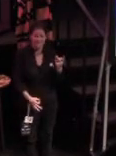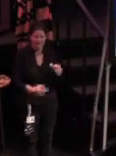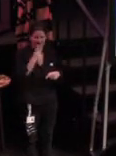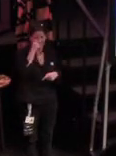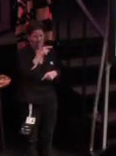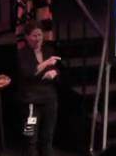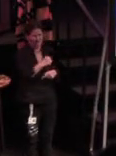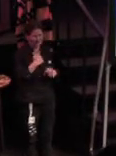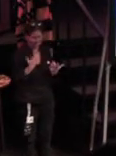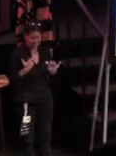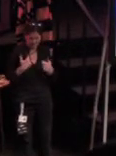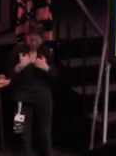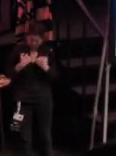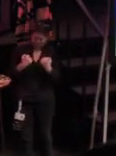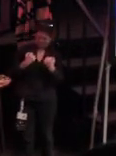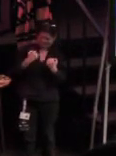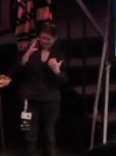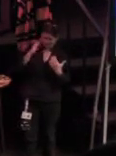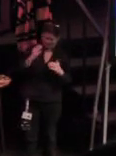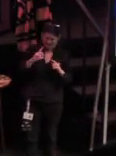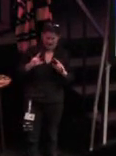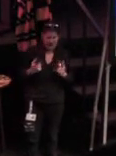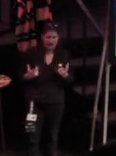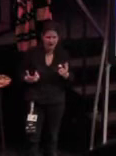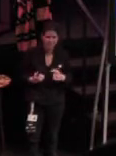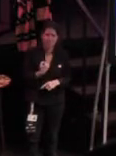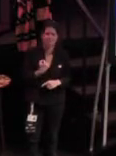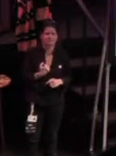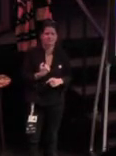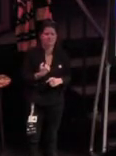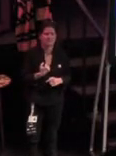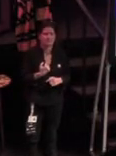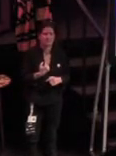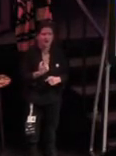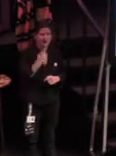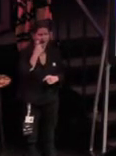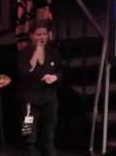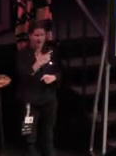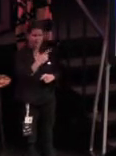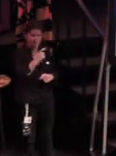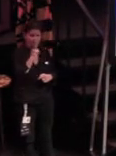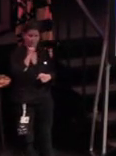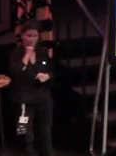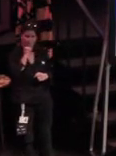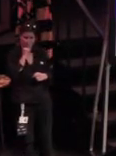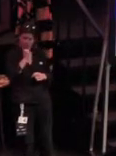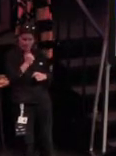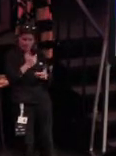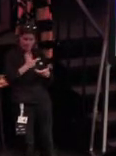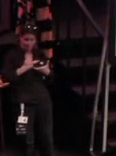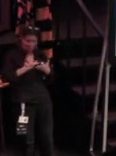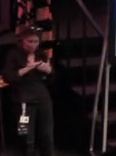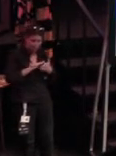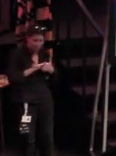can't do this, who do you think you are? And I remember being so sure that they were going to take the job offer away that when the contract came